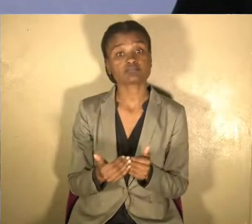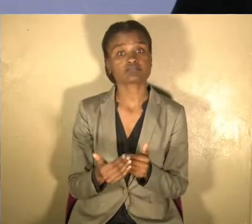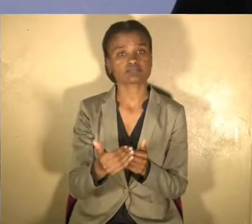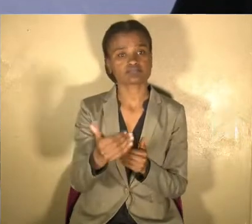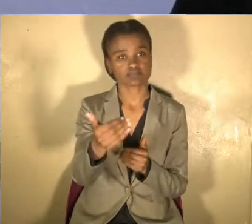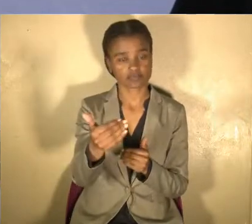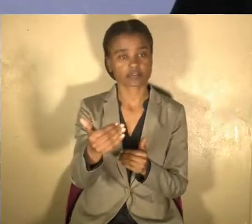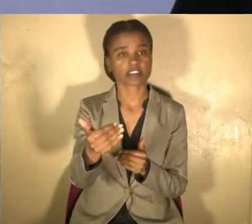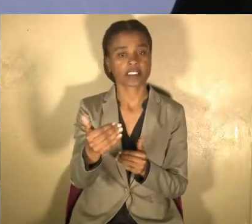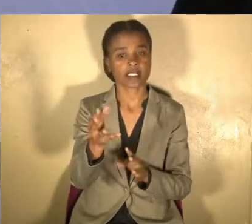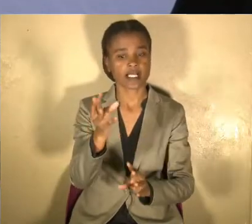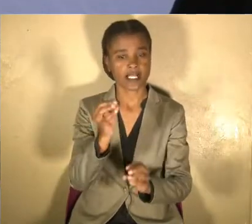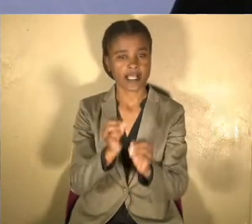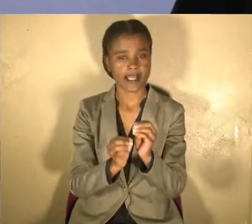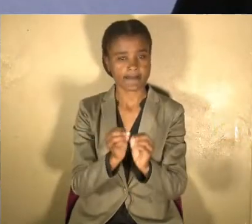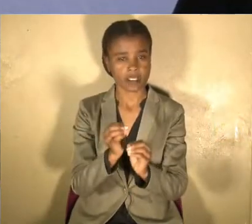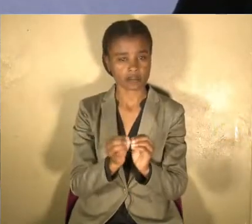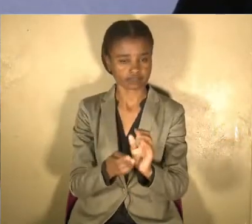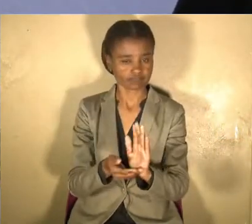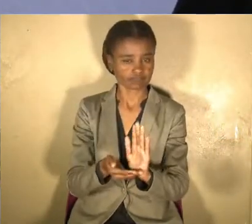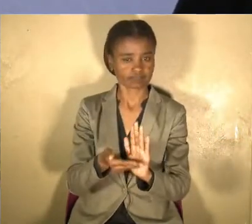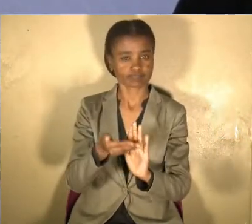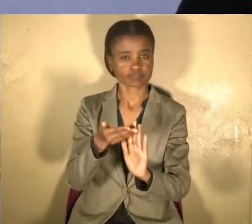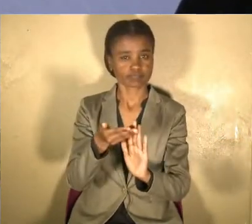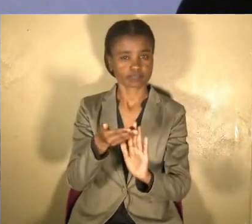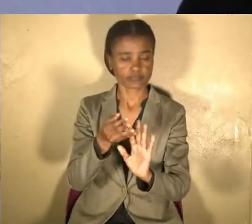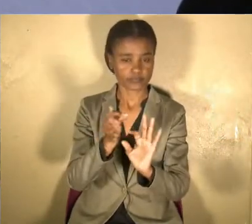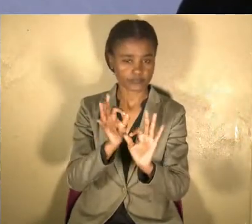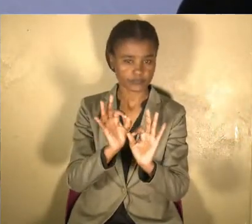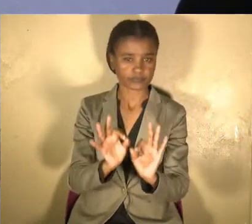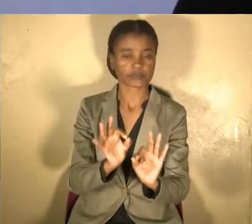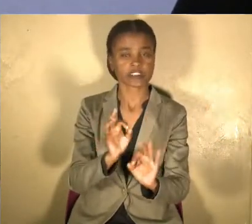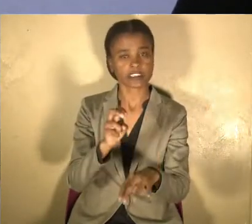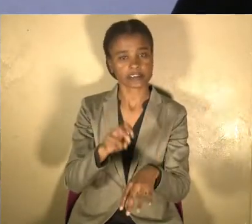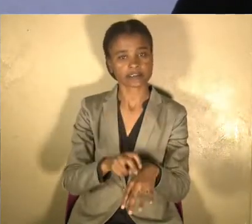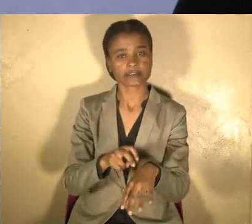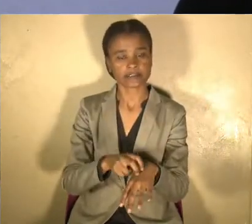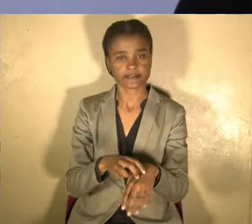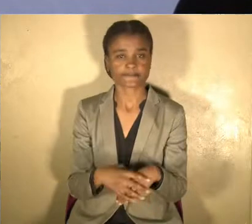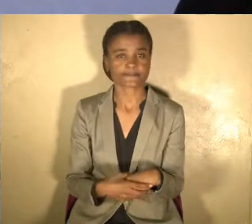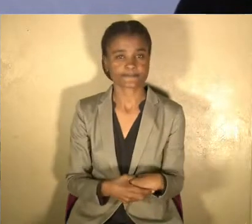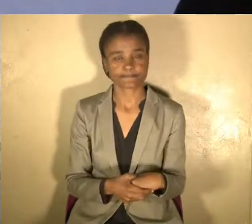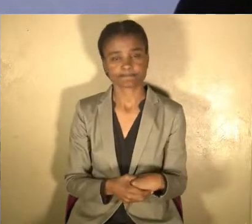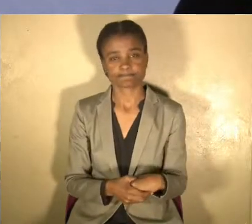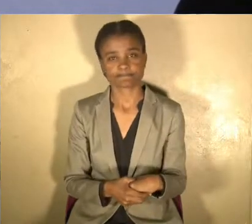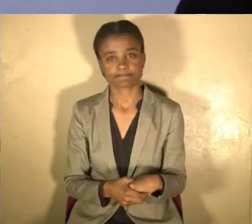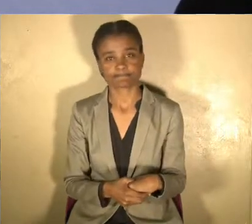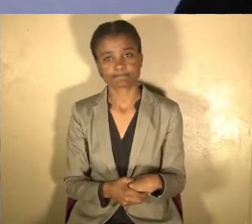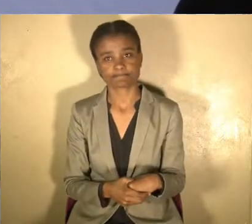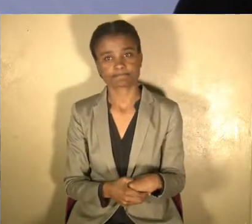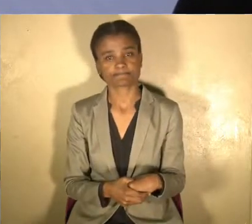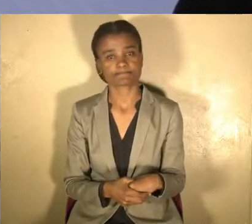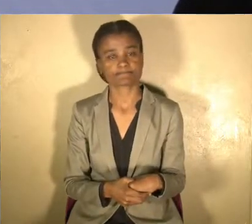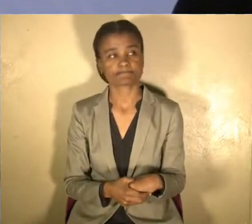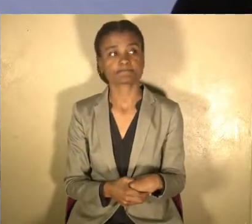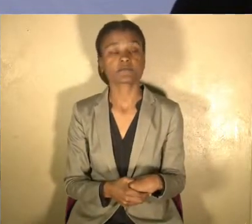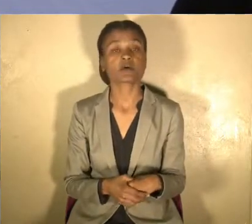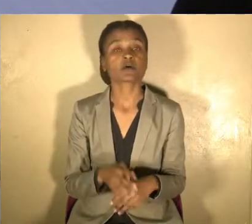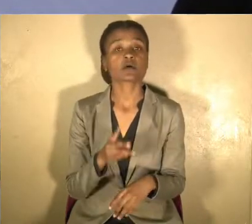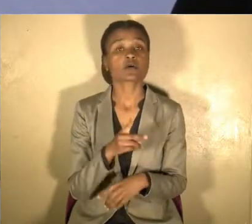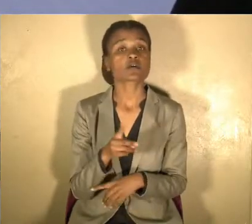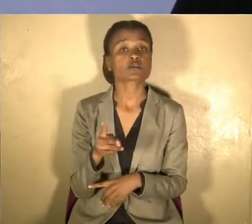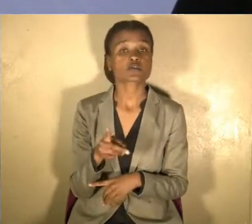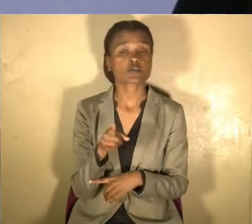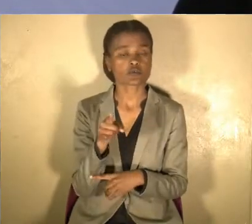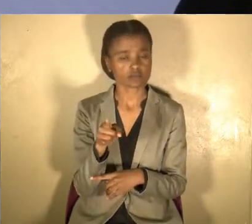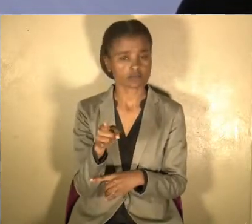amend where the participant will request to participate. And also you have made